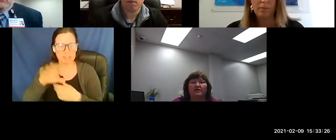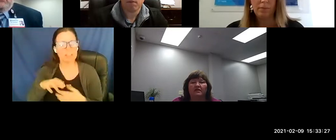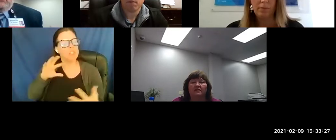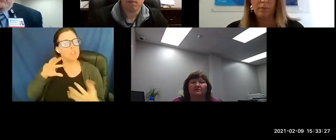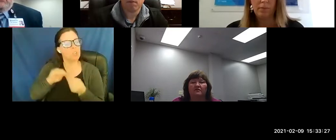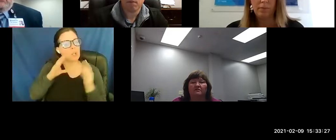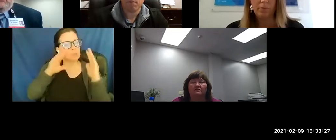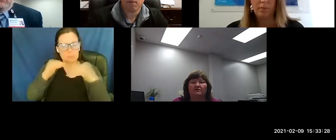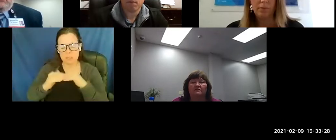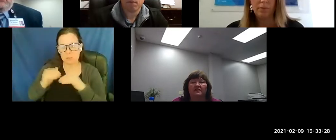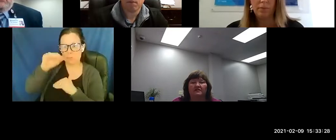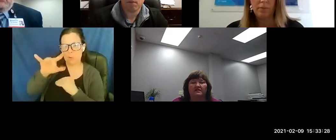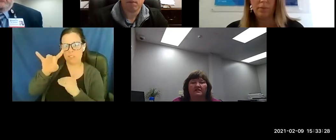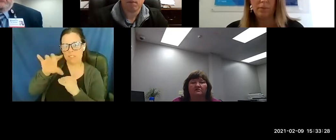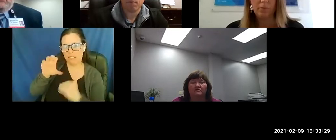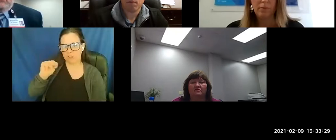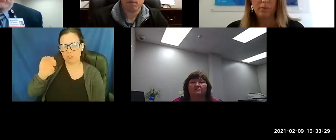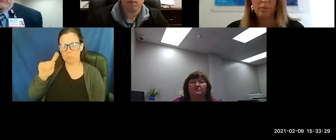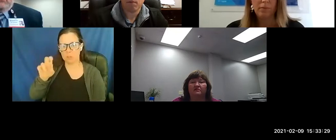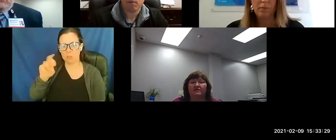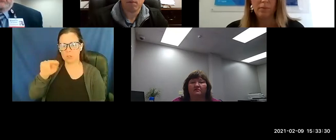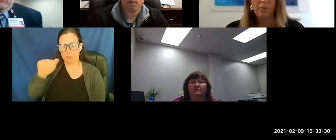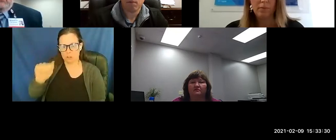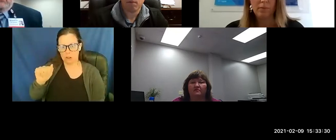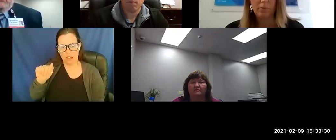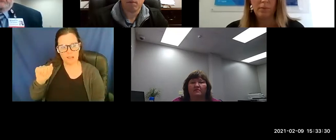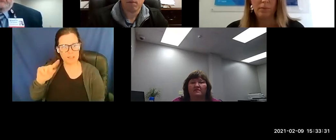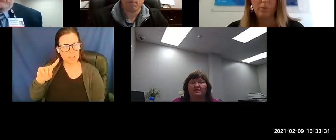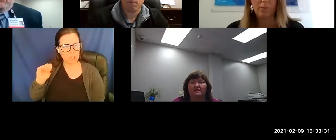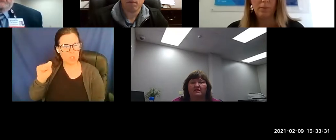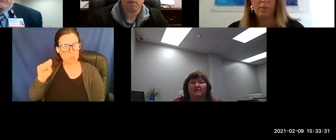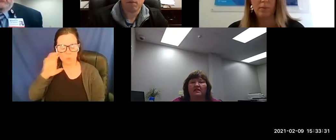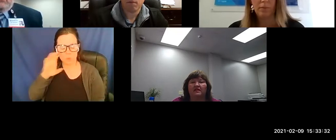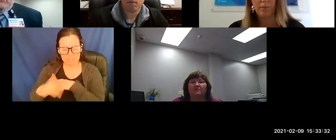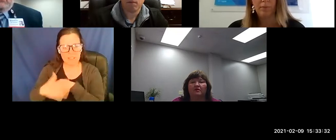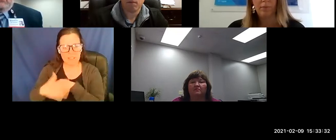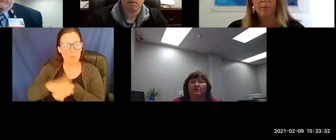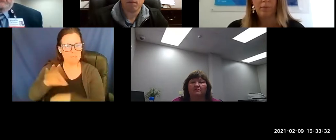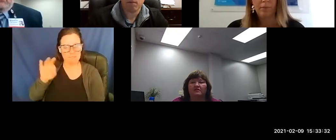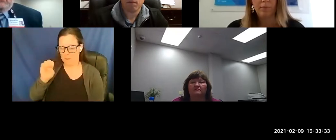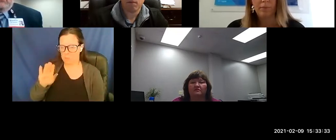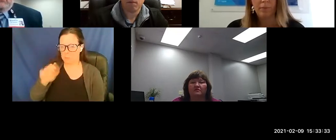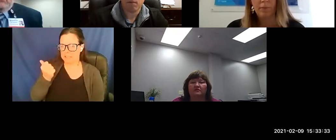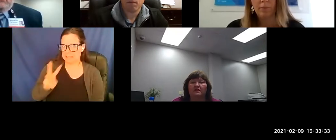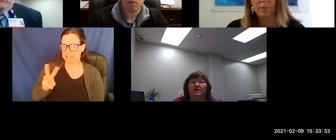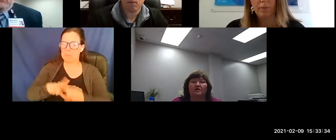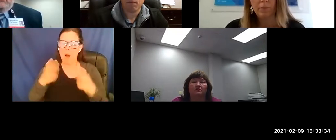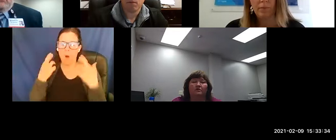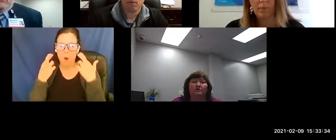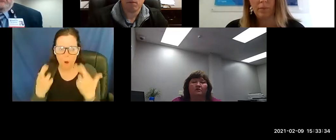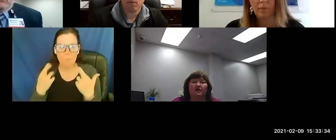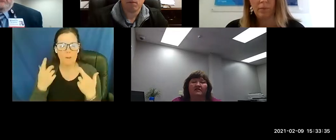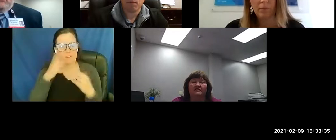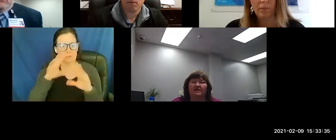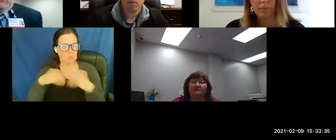than 800 Moderna vaccine doses will be available for February 16th, but we hope to give more. We